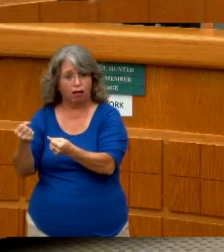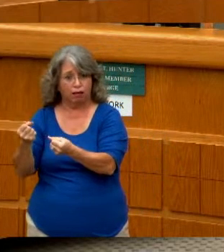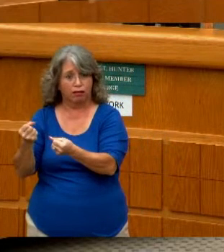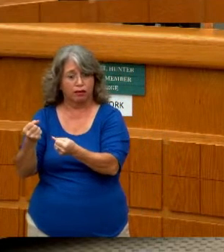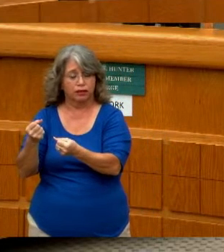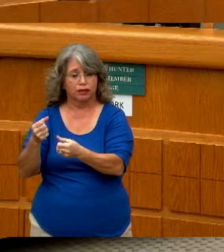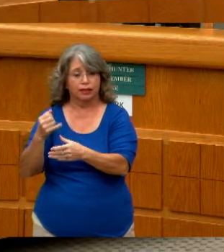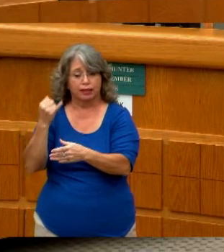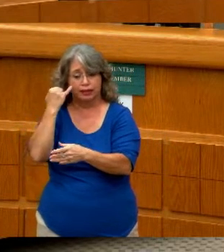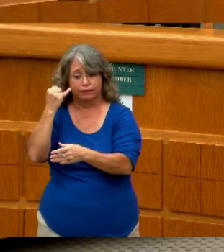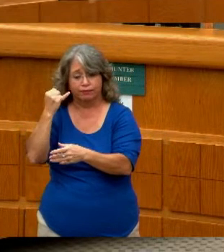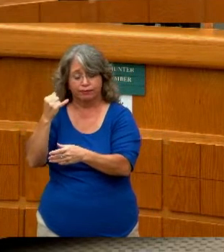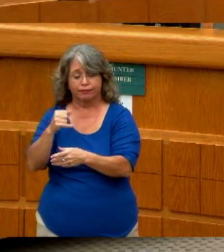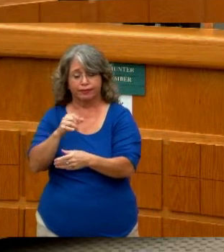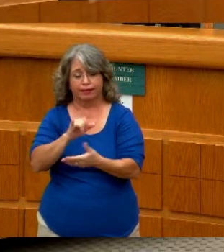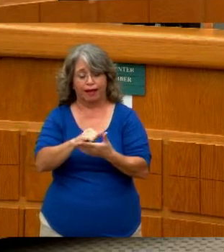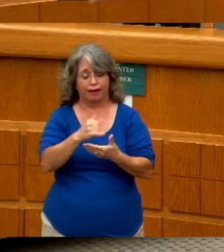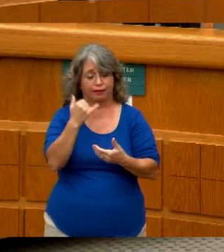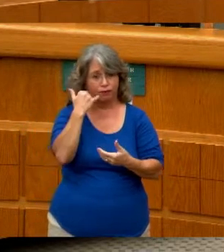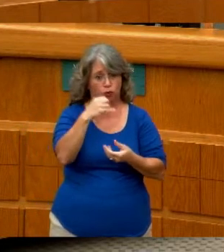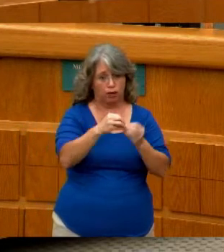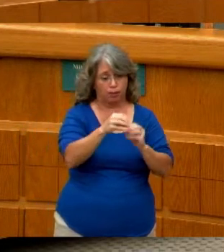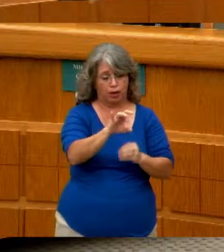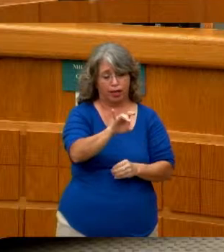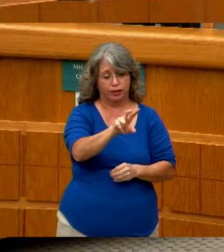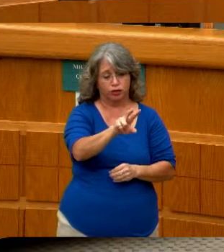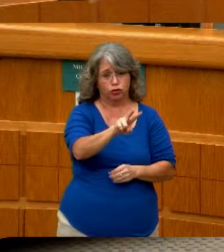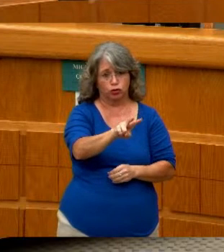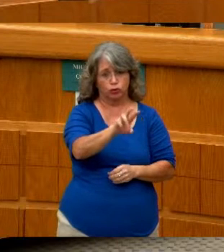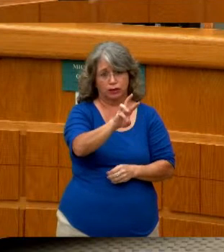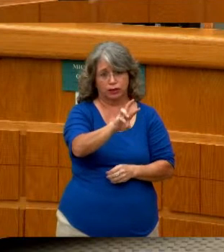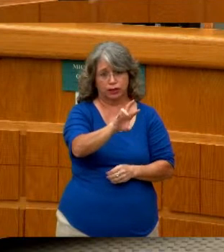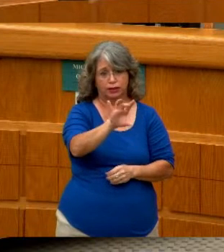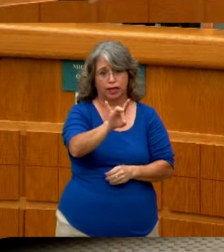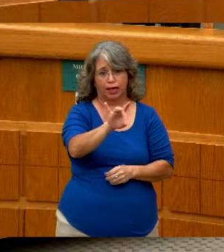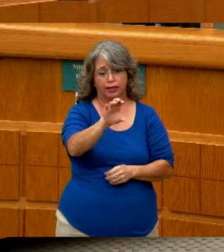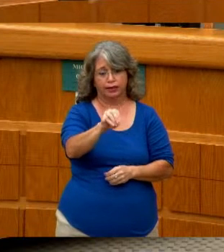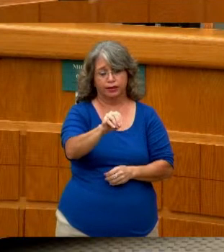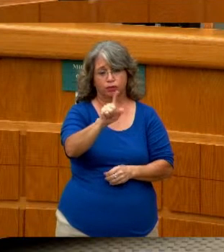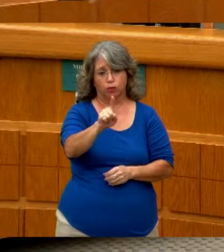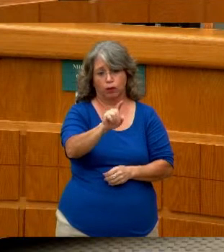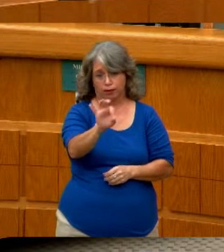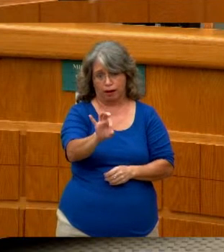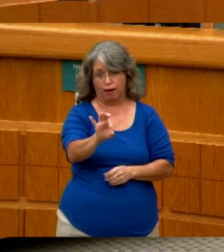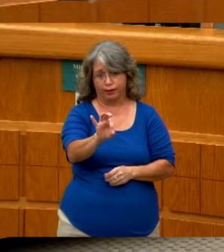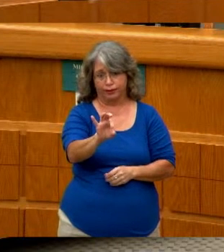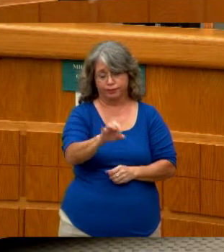strong emotionally and well is going to take care of our physical body. And that number is